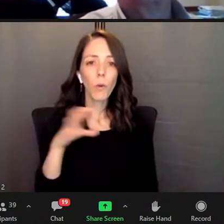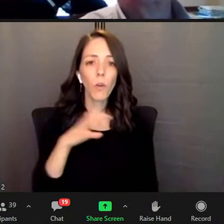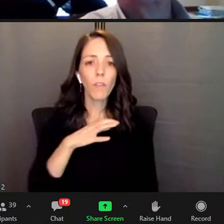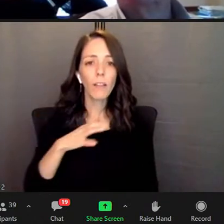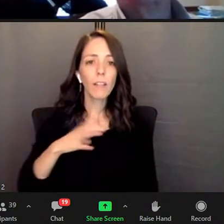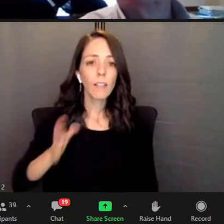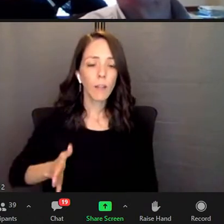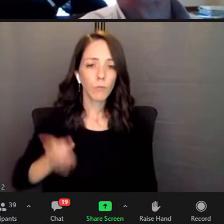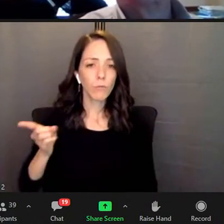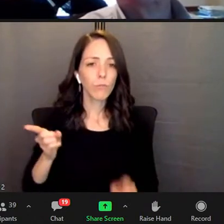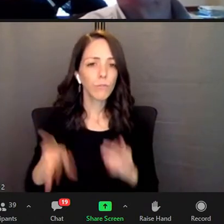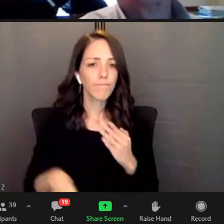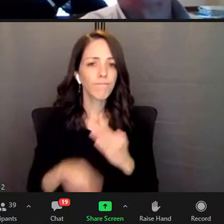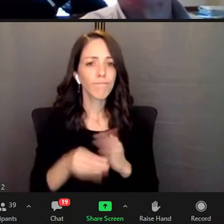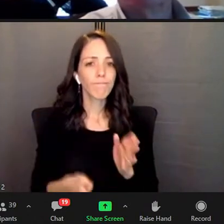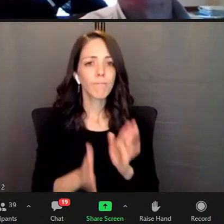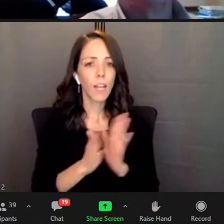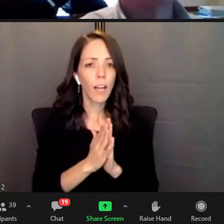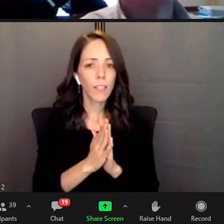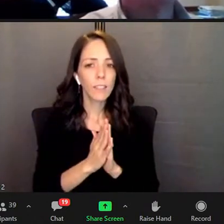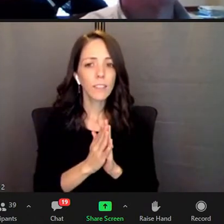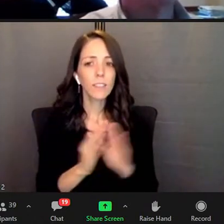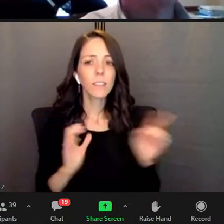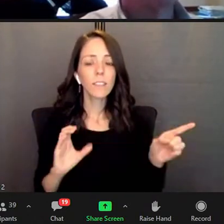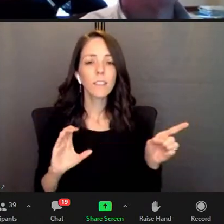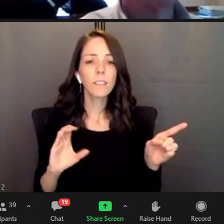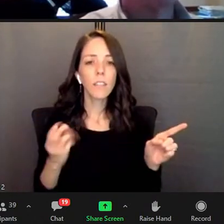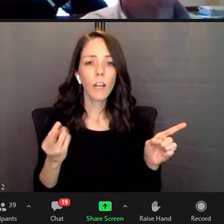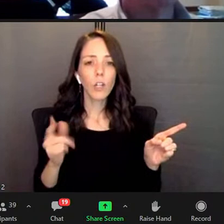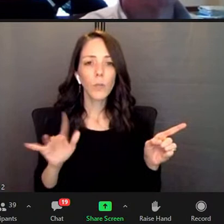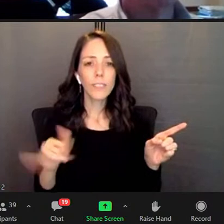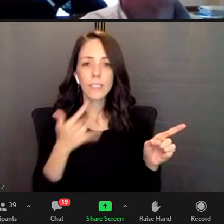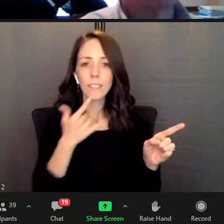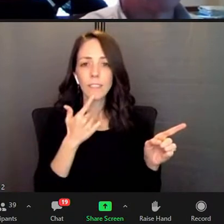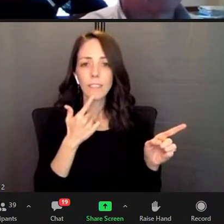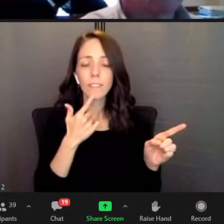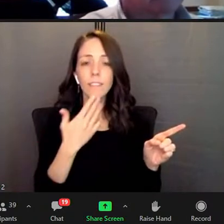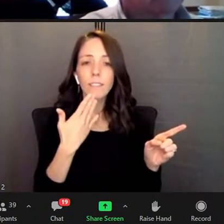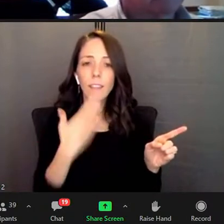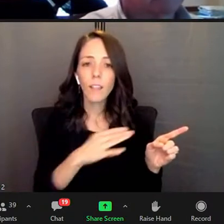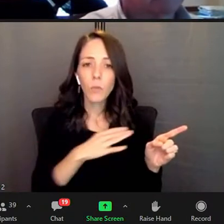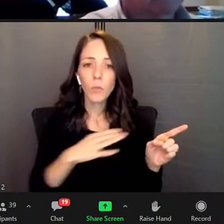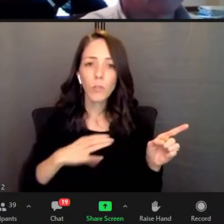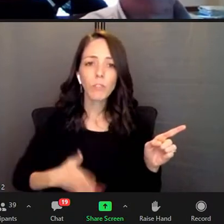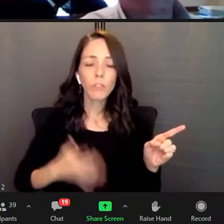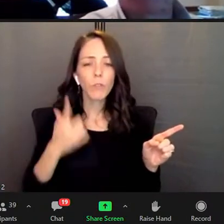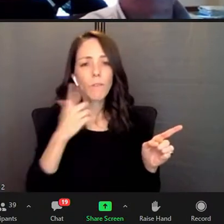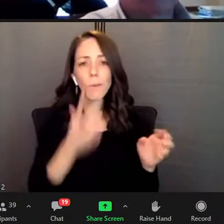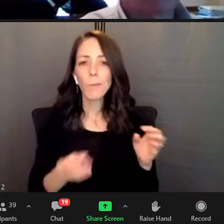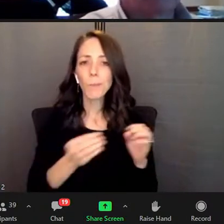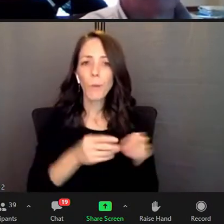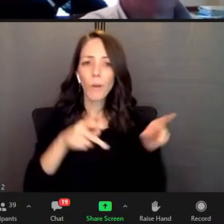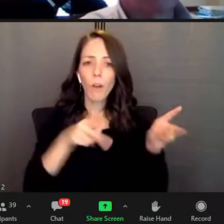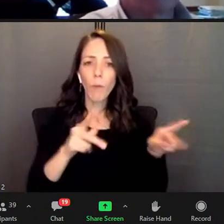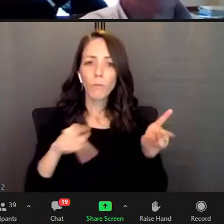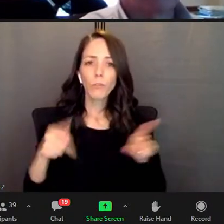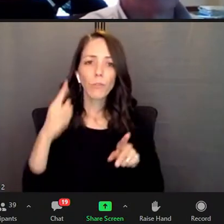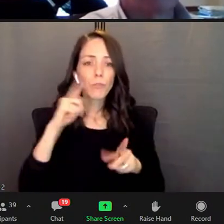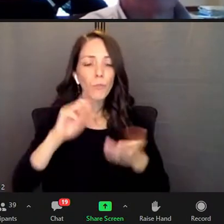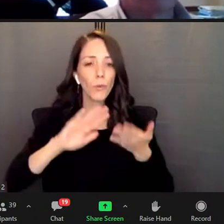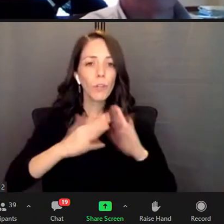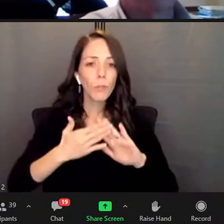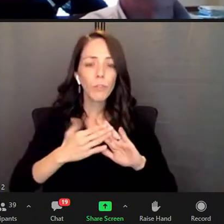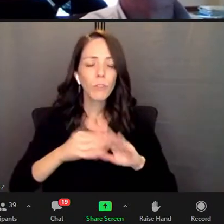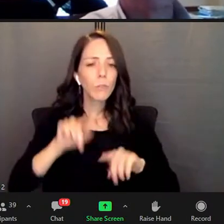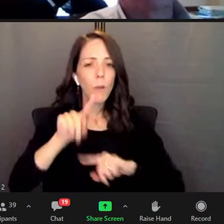chat. Christy says, "Thank you, commissioners, for the increased opportunities you are providing for the community to